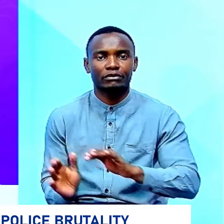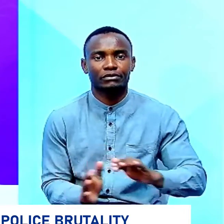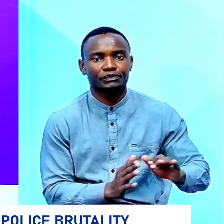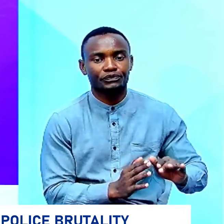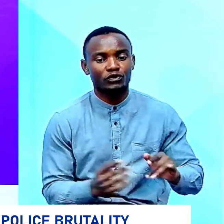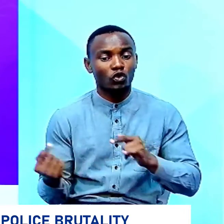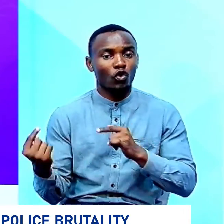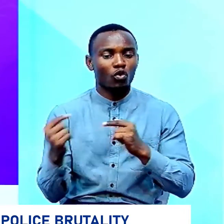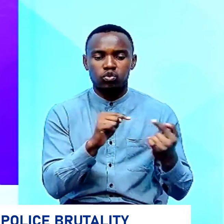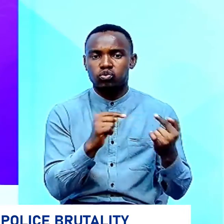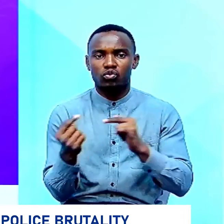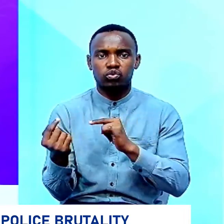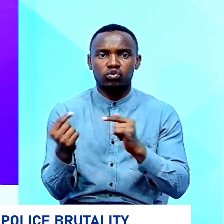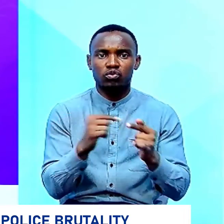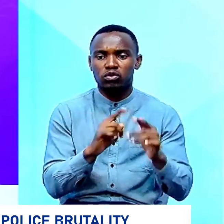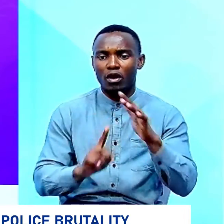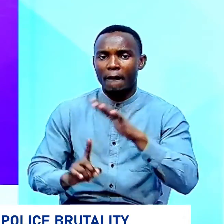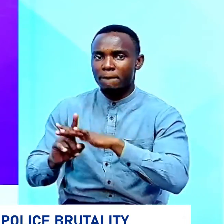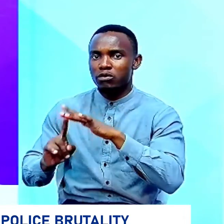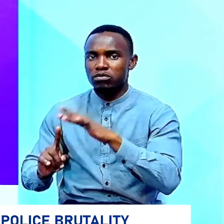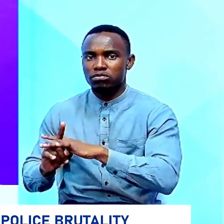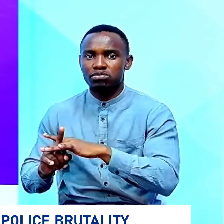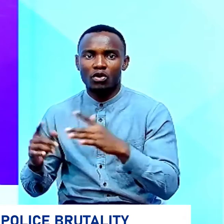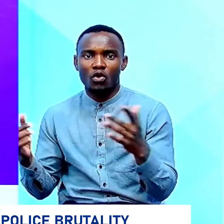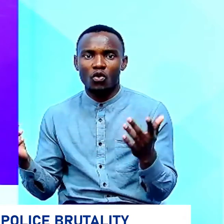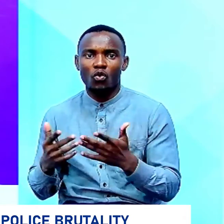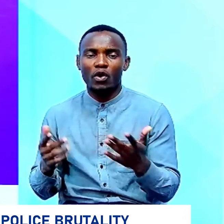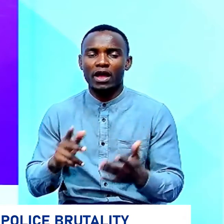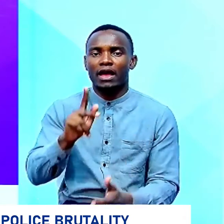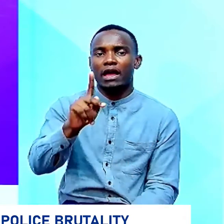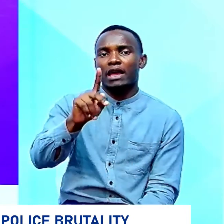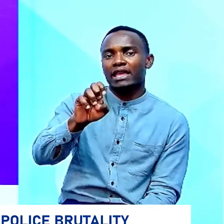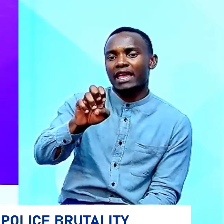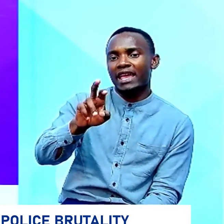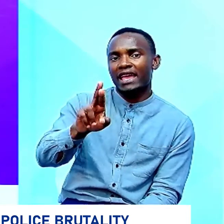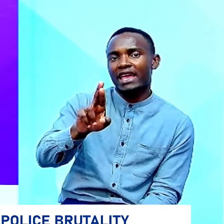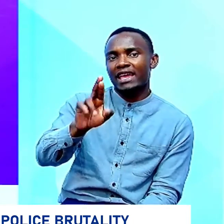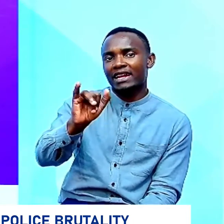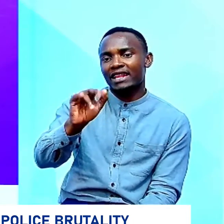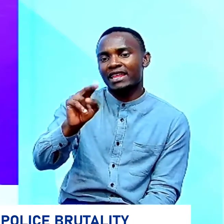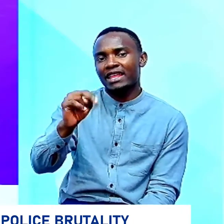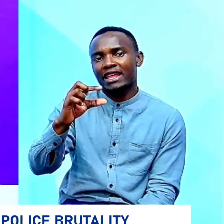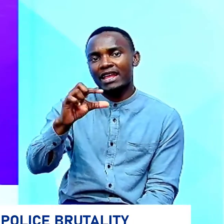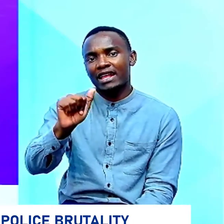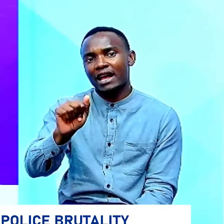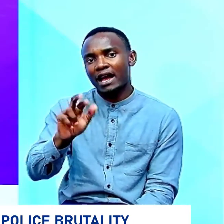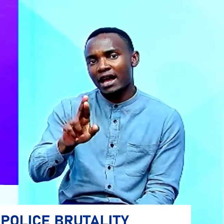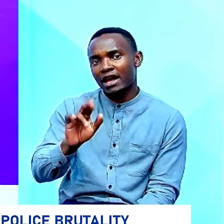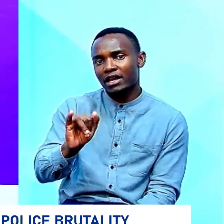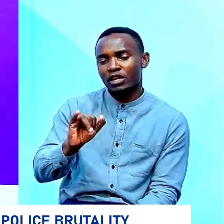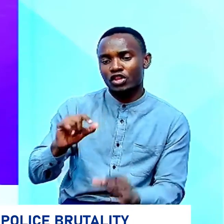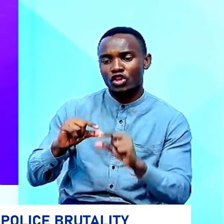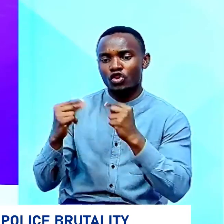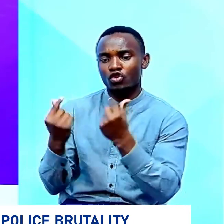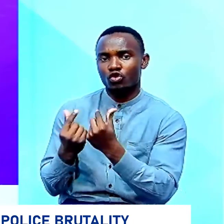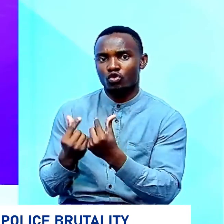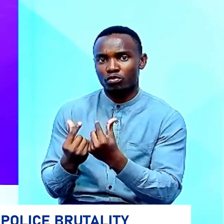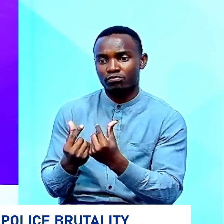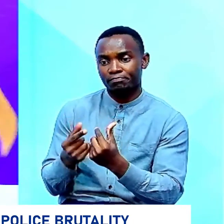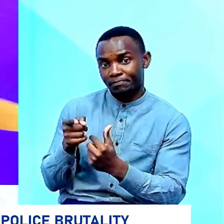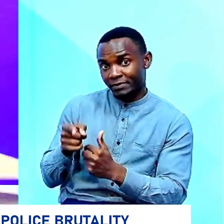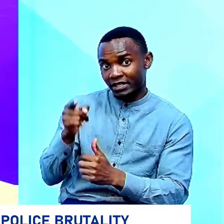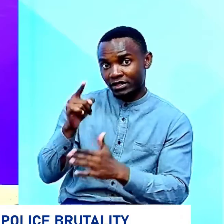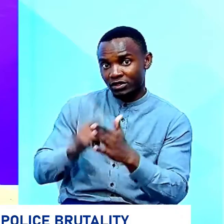Demonstrations have erupted in Keringani Group in Transmara South, a fresh startup